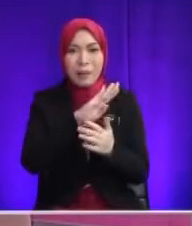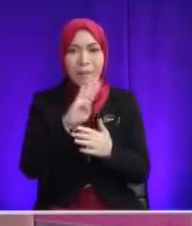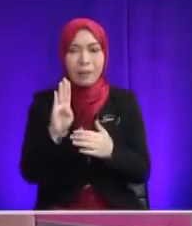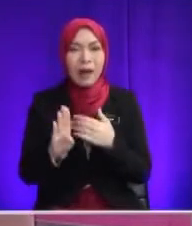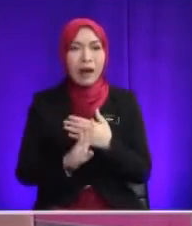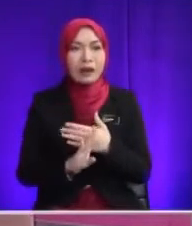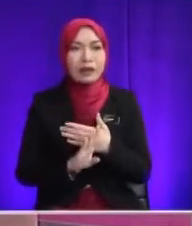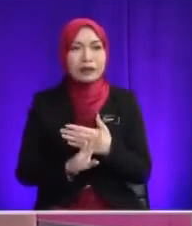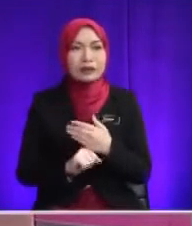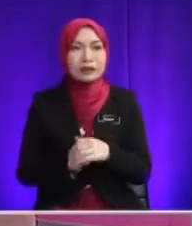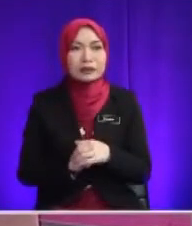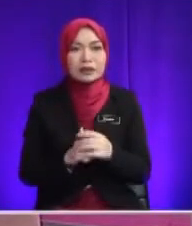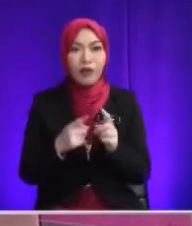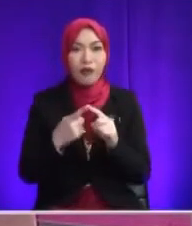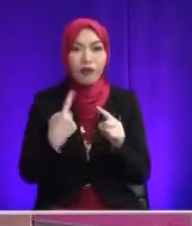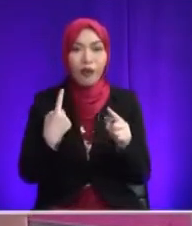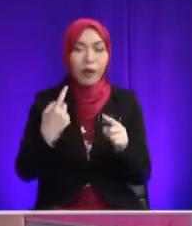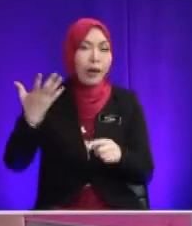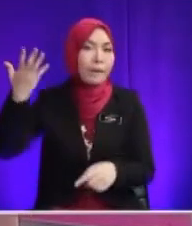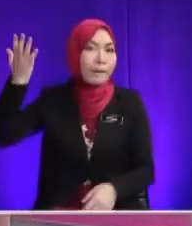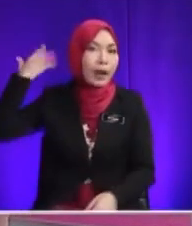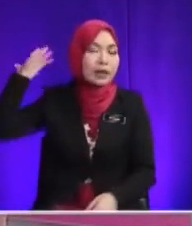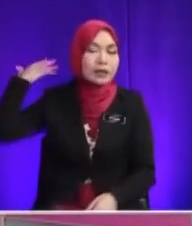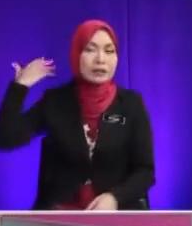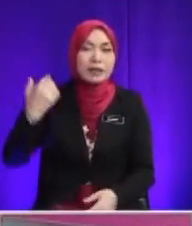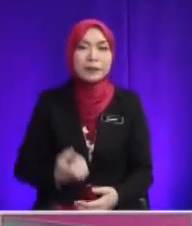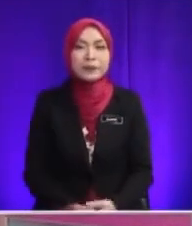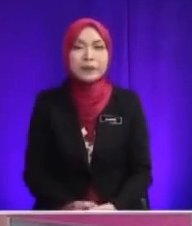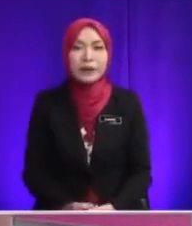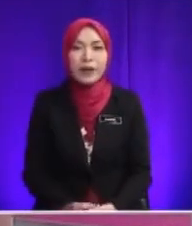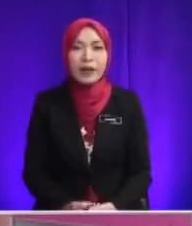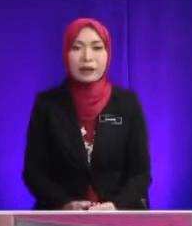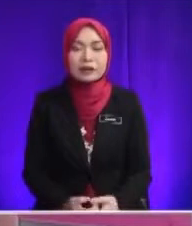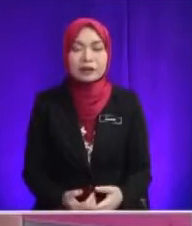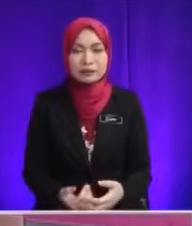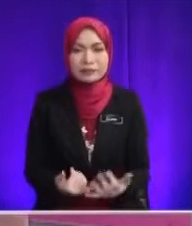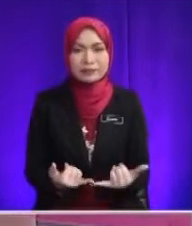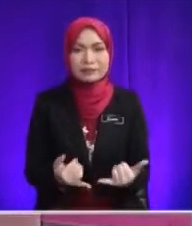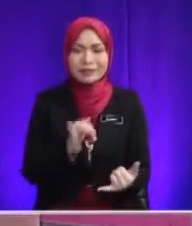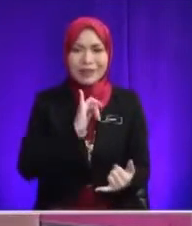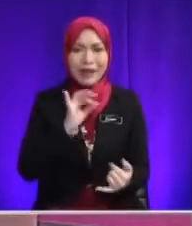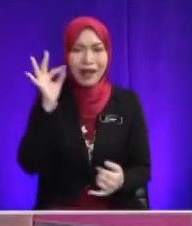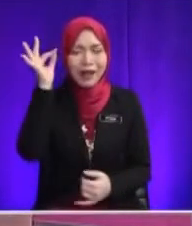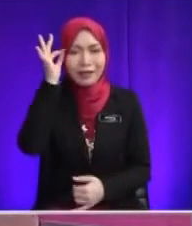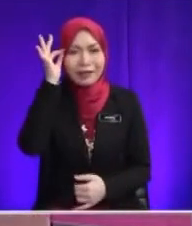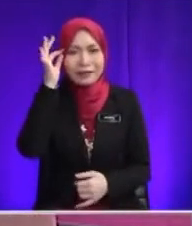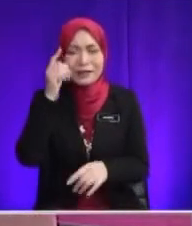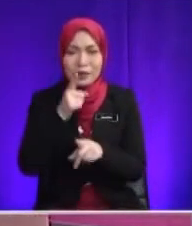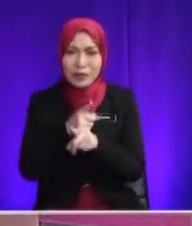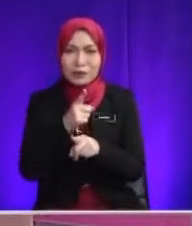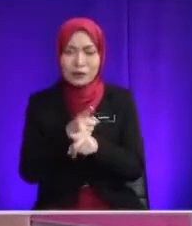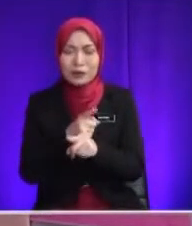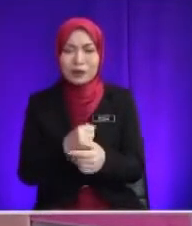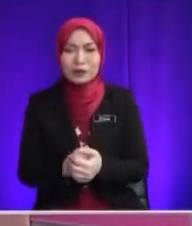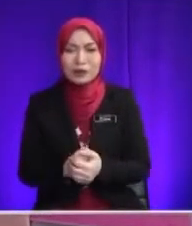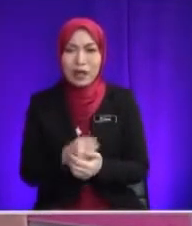but then we have better protection. Okay, so I think this is partially true. Why don't we see the second answer? Alright,